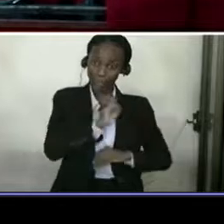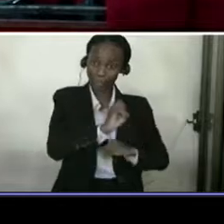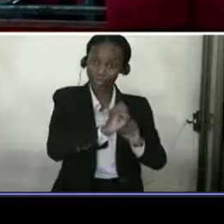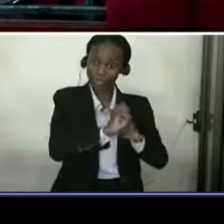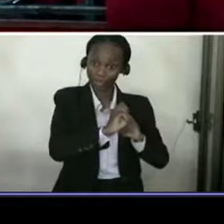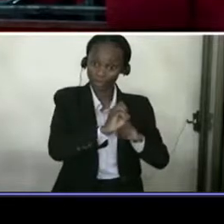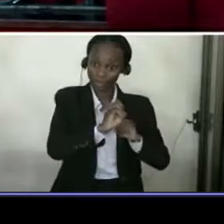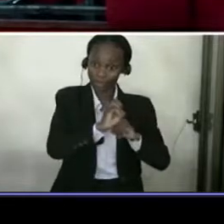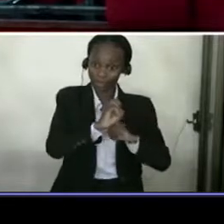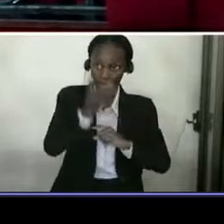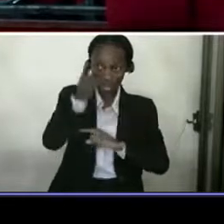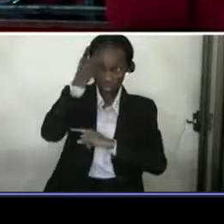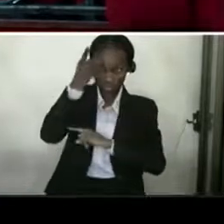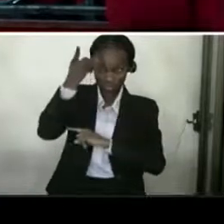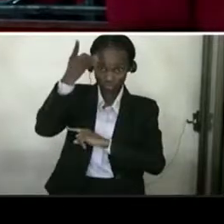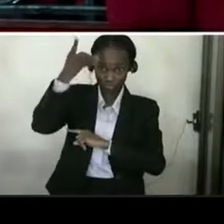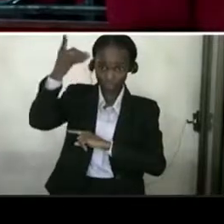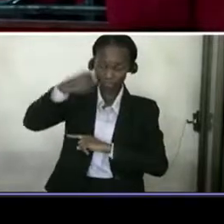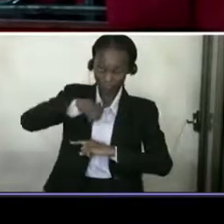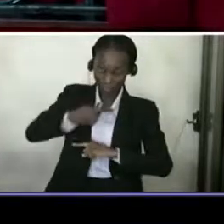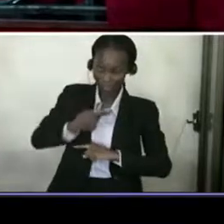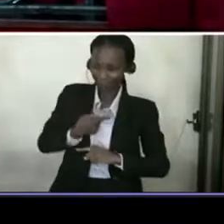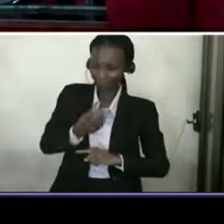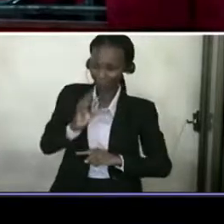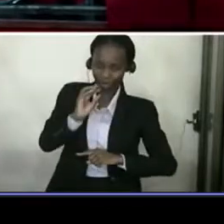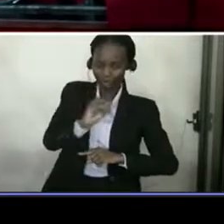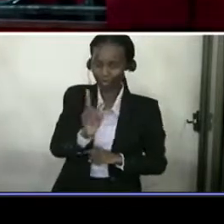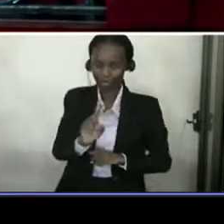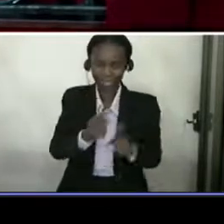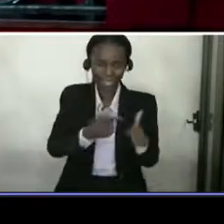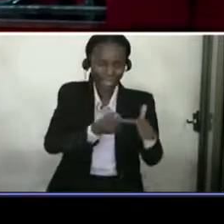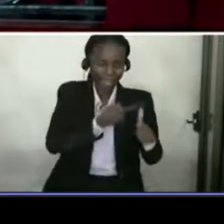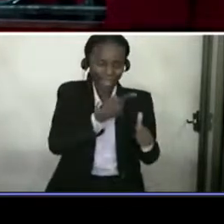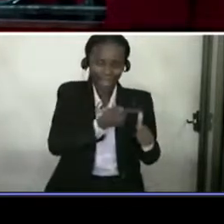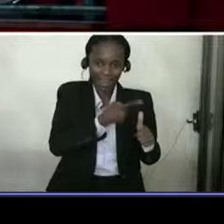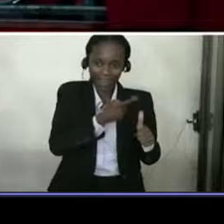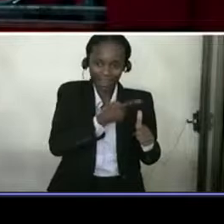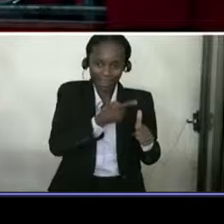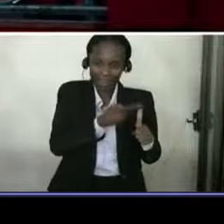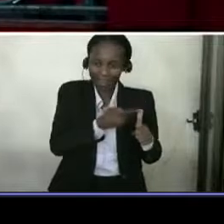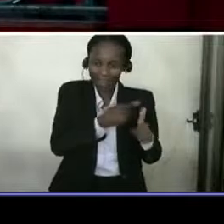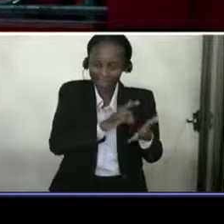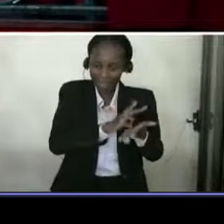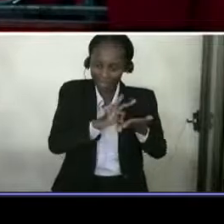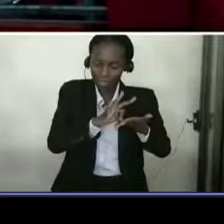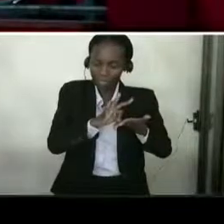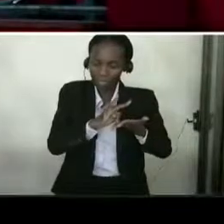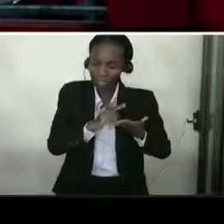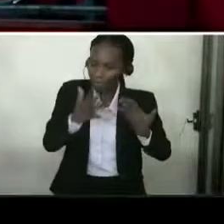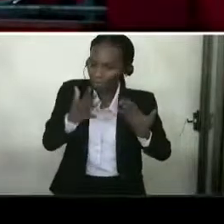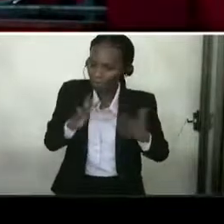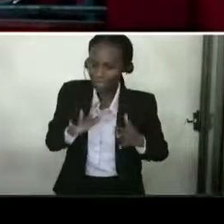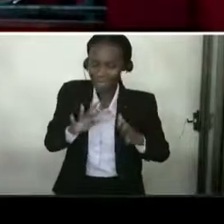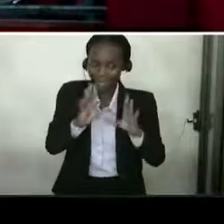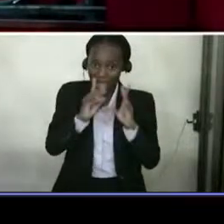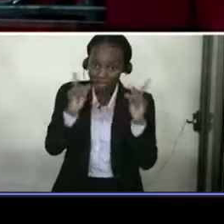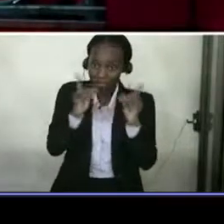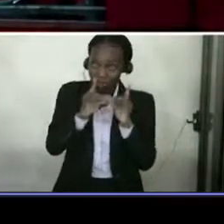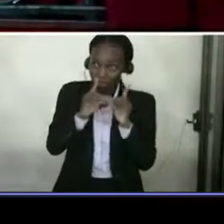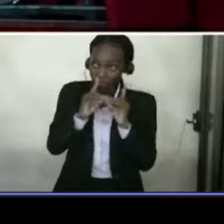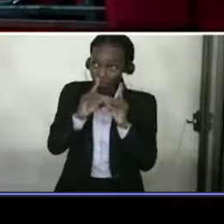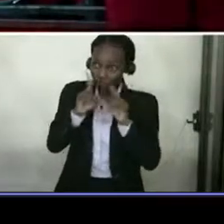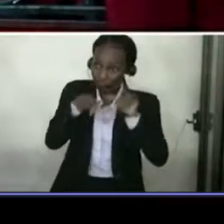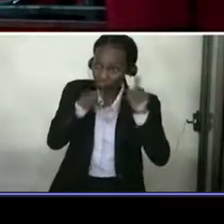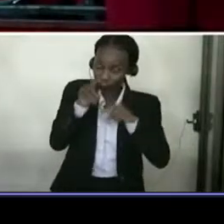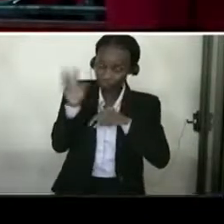simple. All I'm asking for is clean audits in all departments.